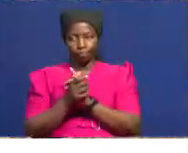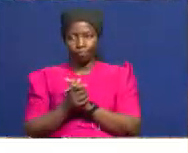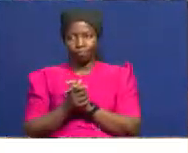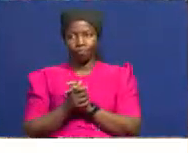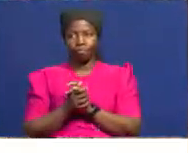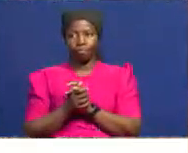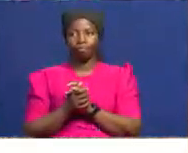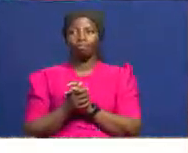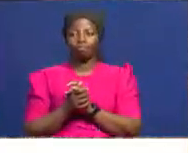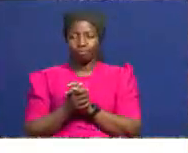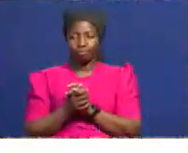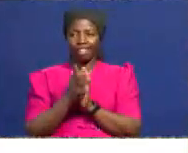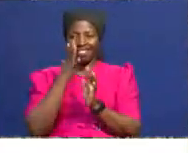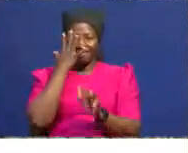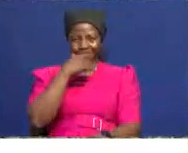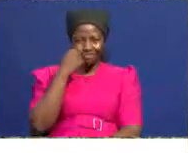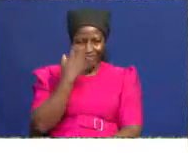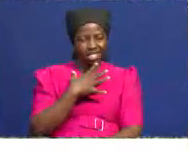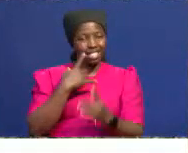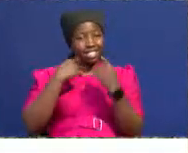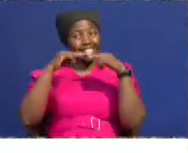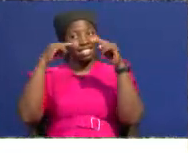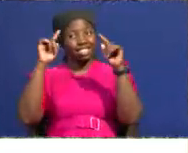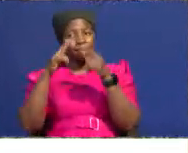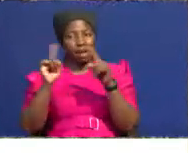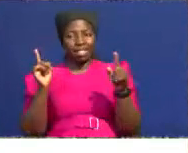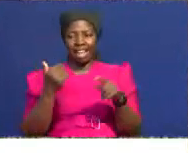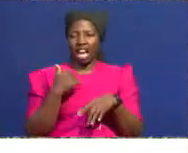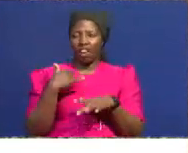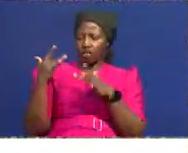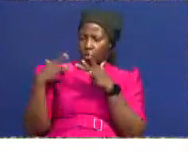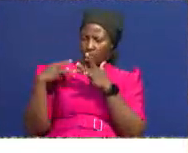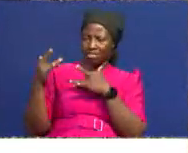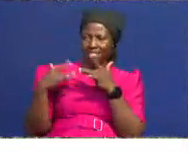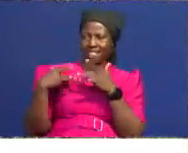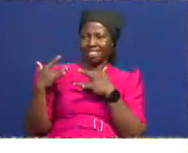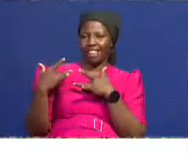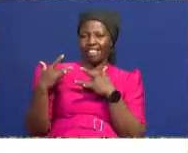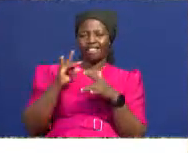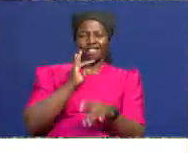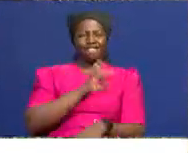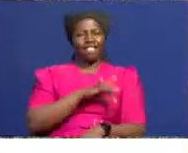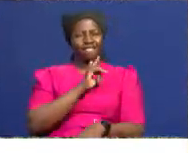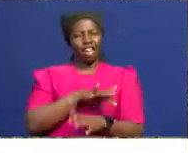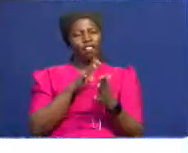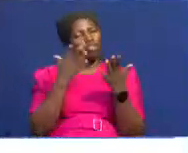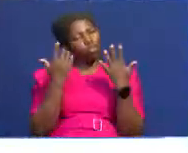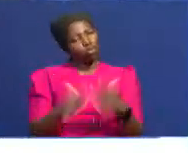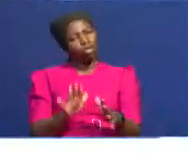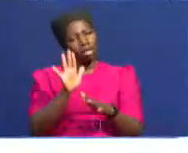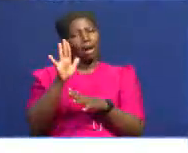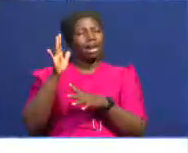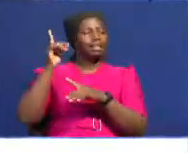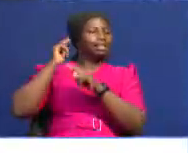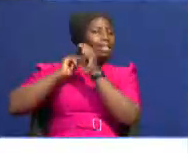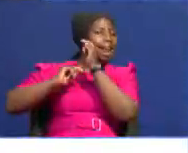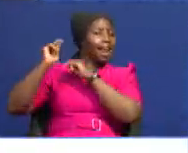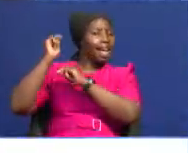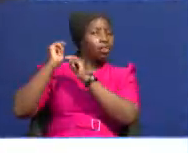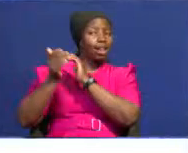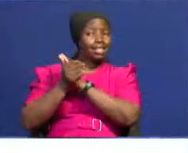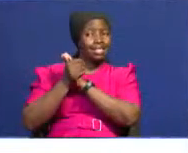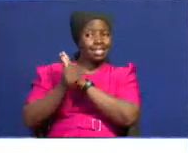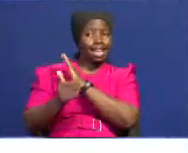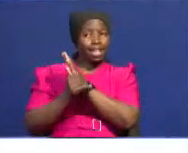and prosperity, there lacks a shadow of concern. The fear of losing their ancestral skills in a